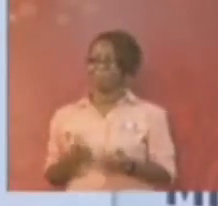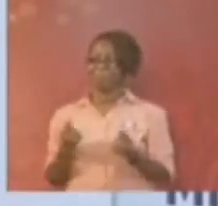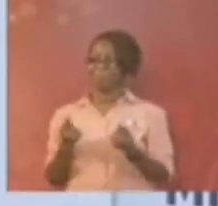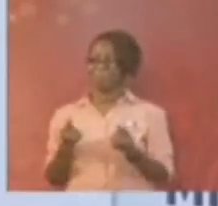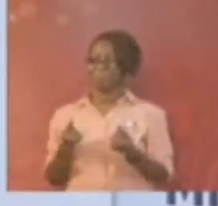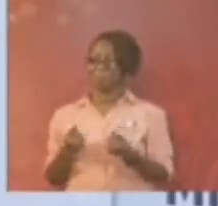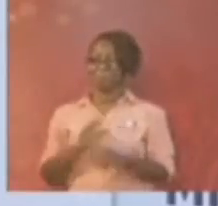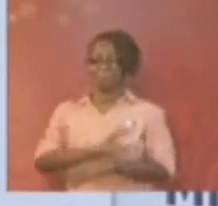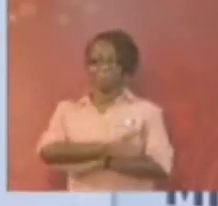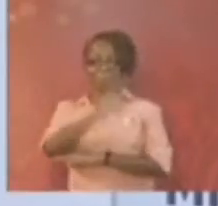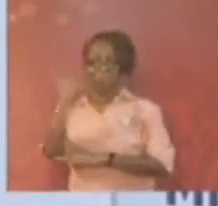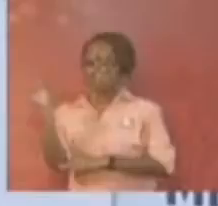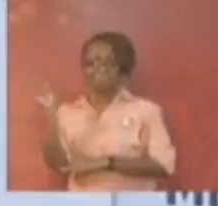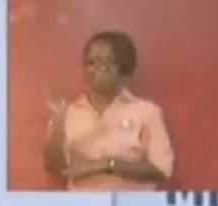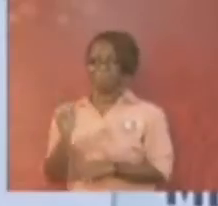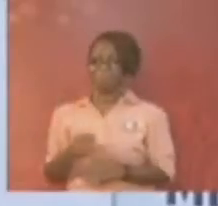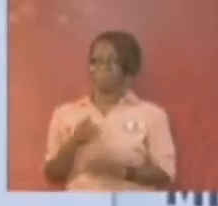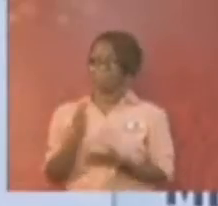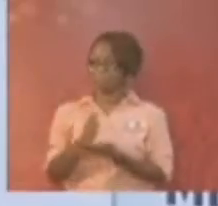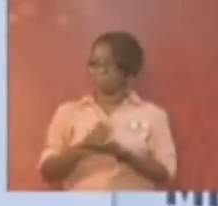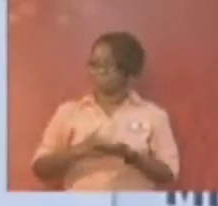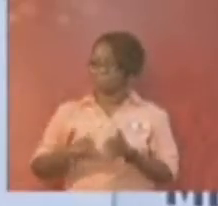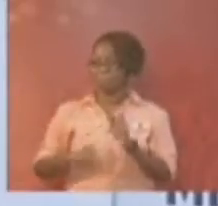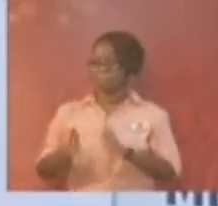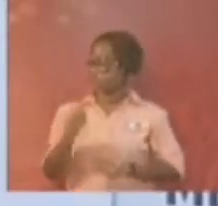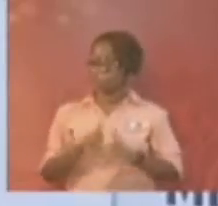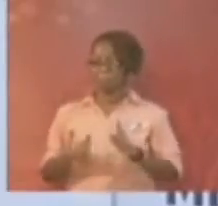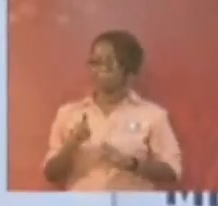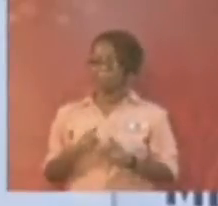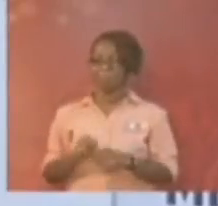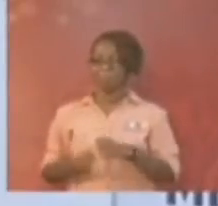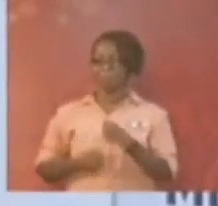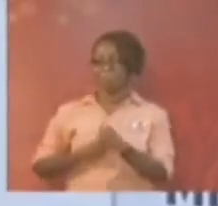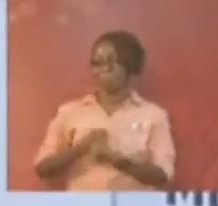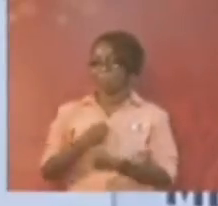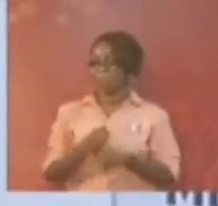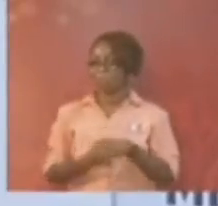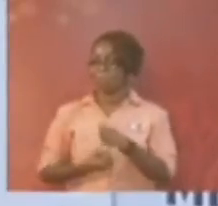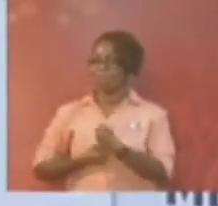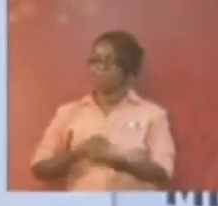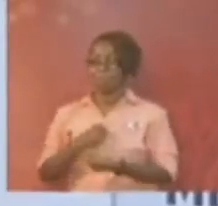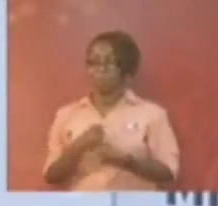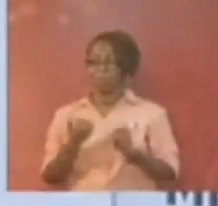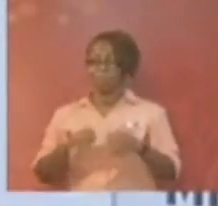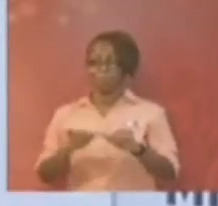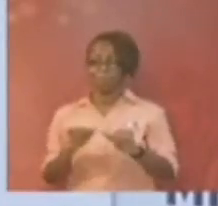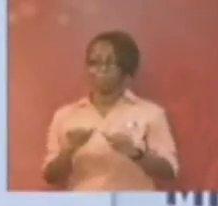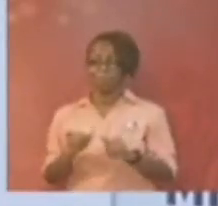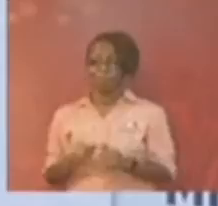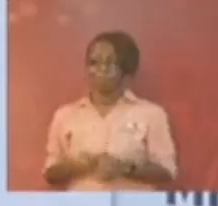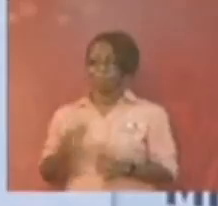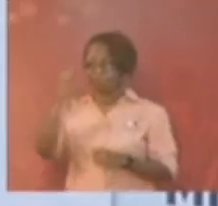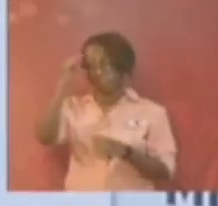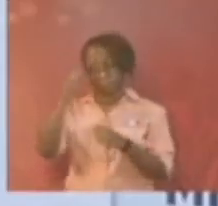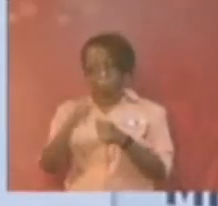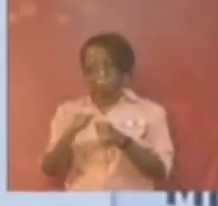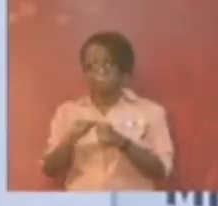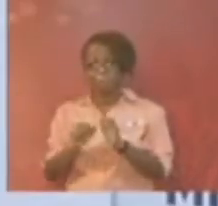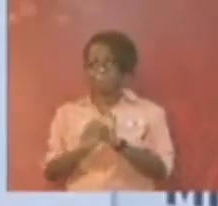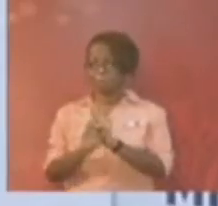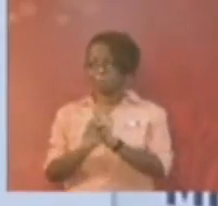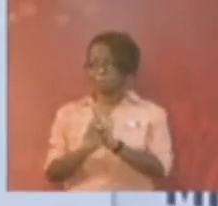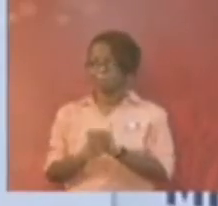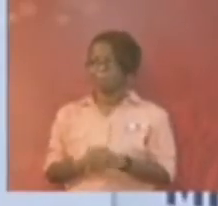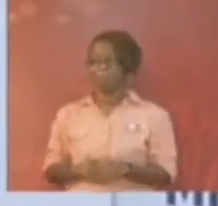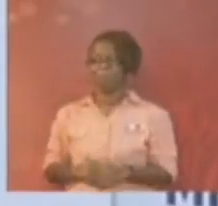be a very difficult time for some persons, and we have to keep that in mind. There are persons who lose a loved one during